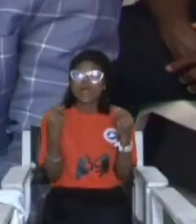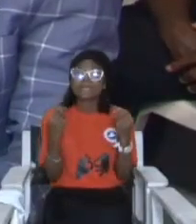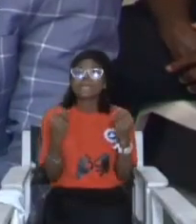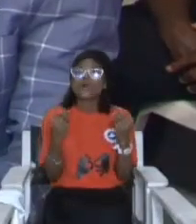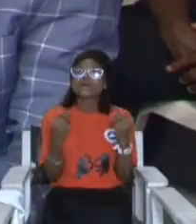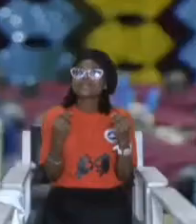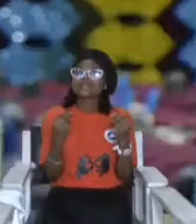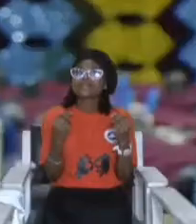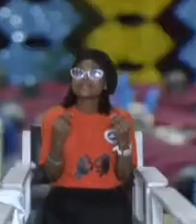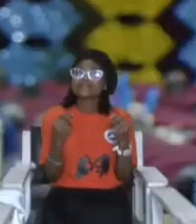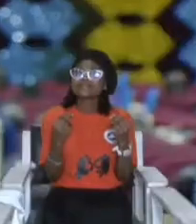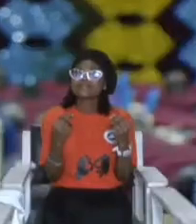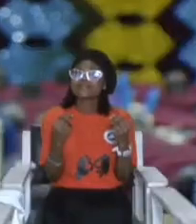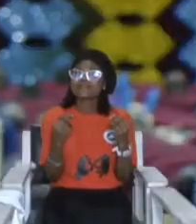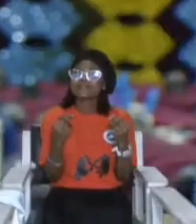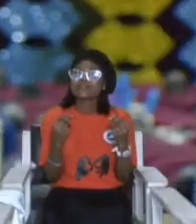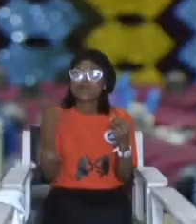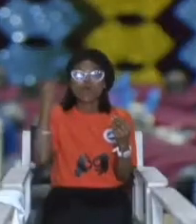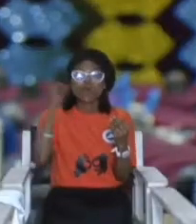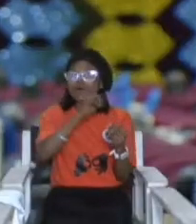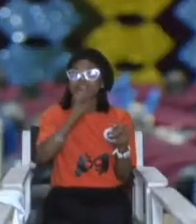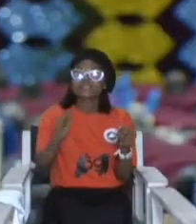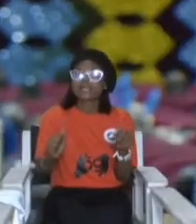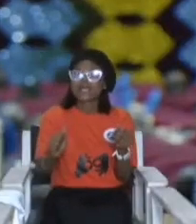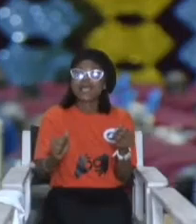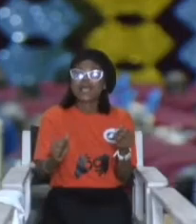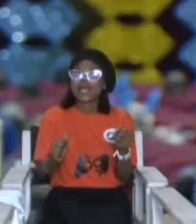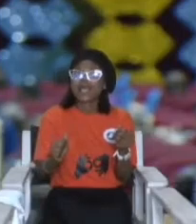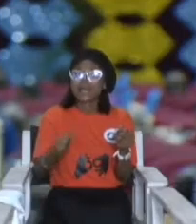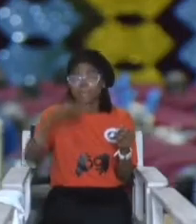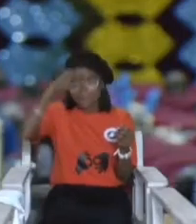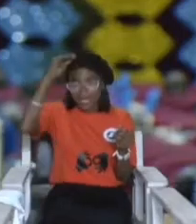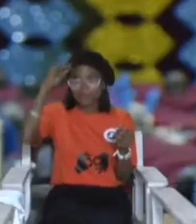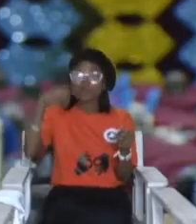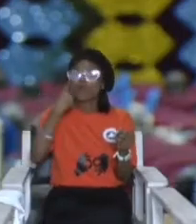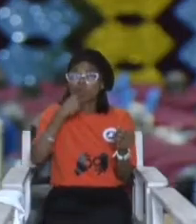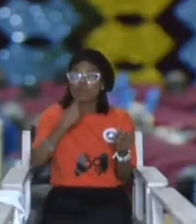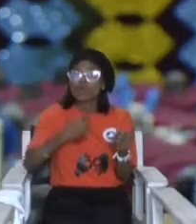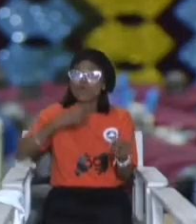Moses was a man who commanded fire.